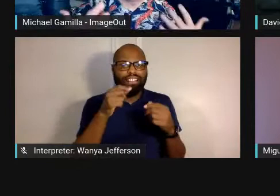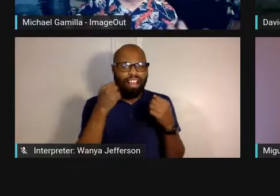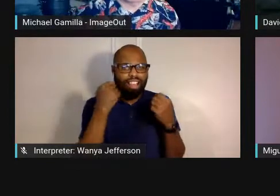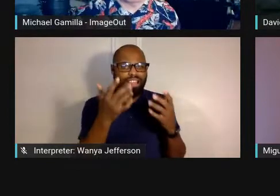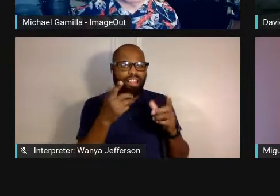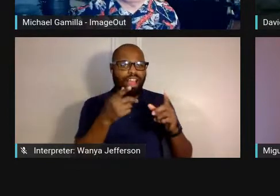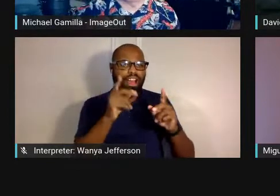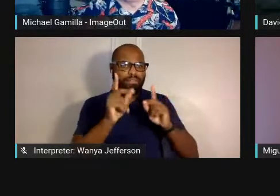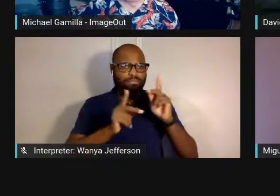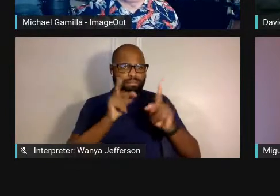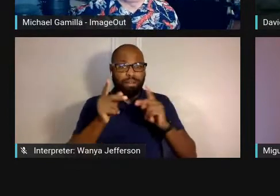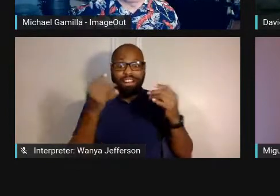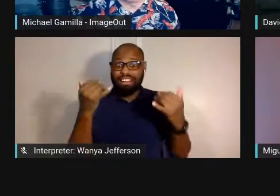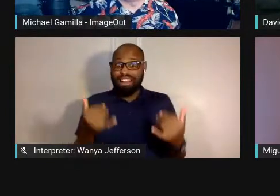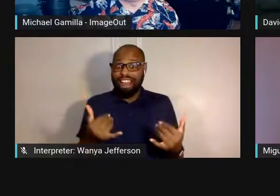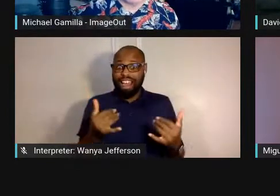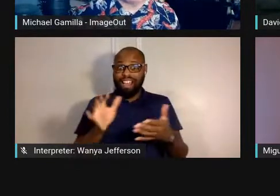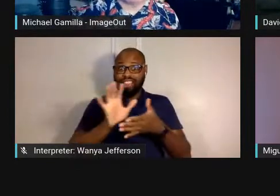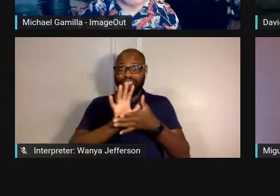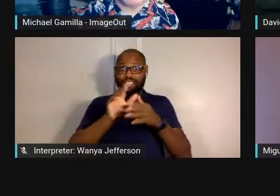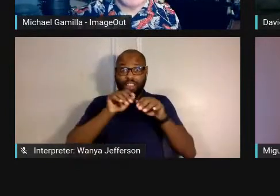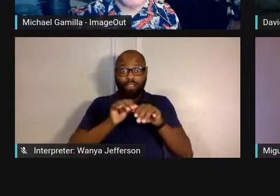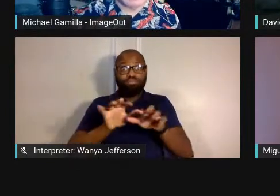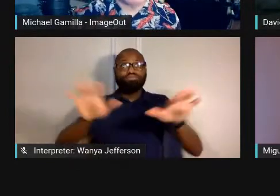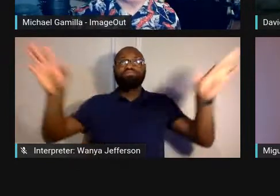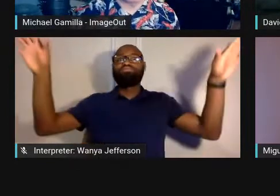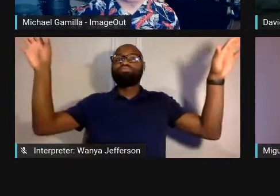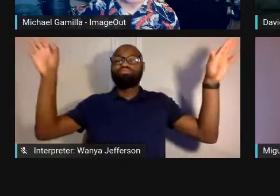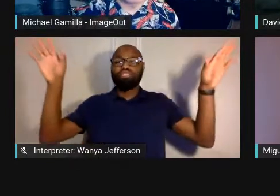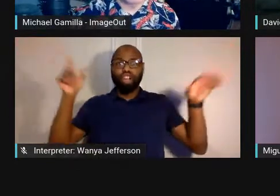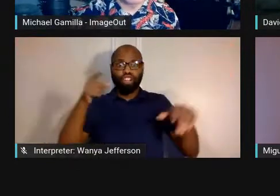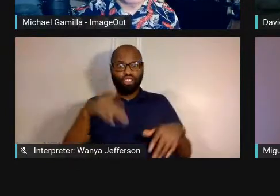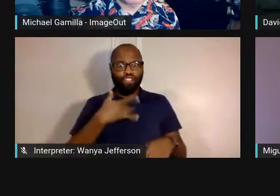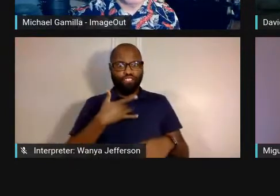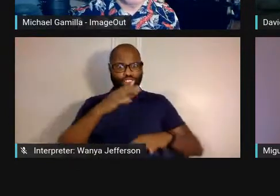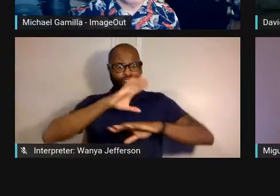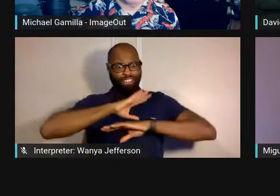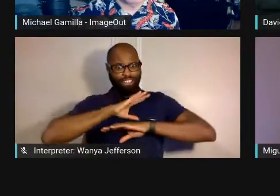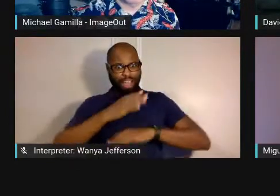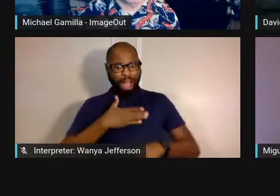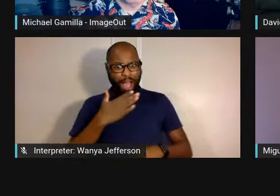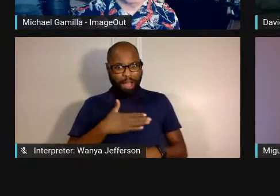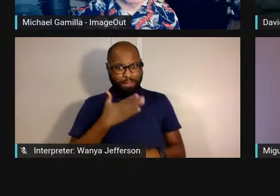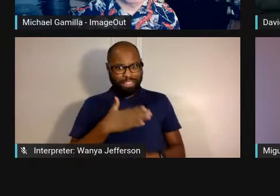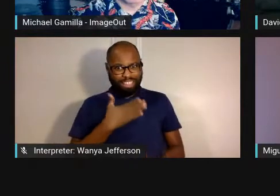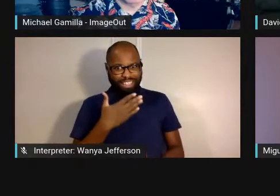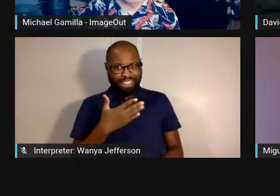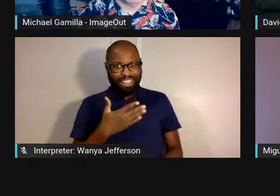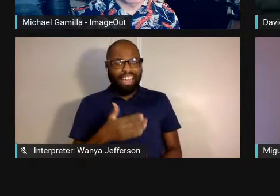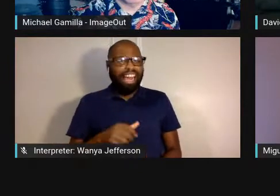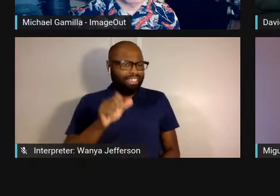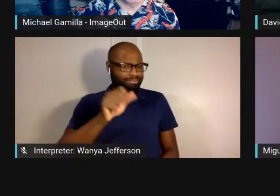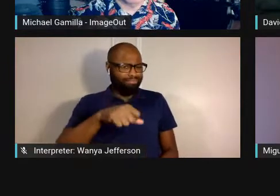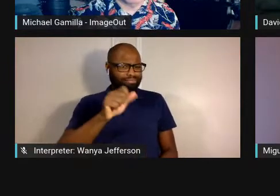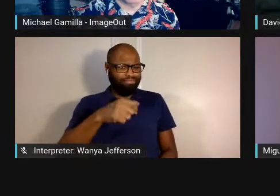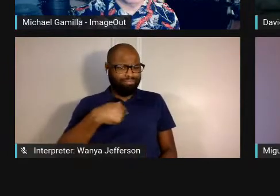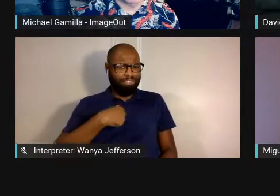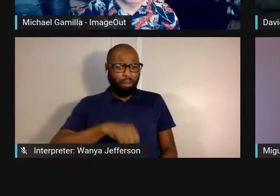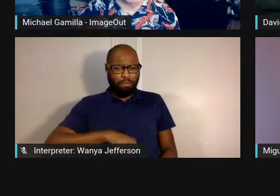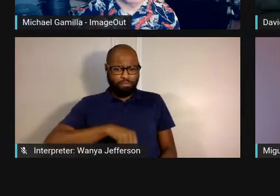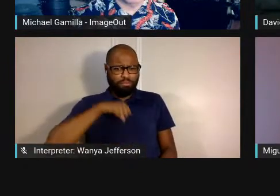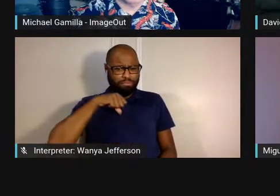that the film is out there, are you happy with what you have? Yes, I'm very proud of the film.